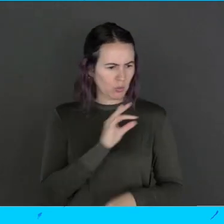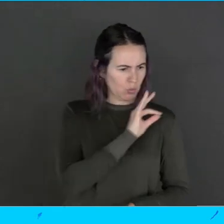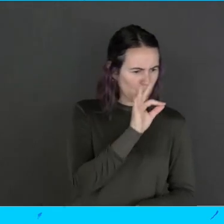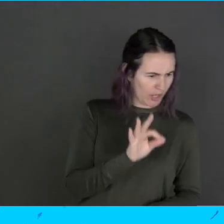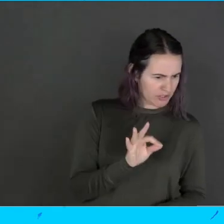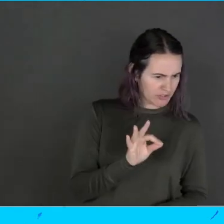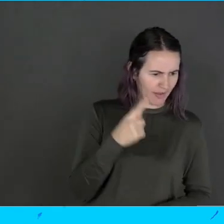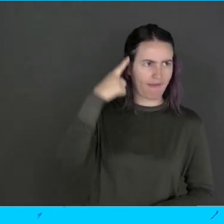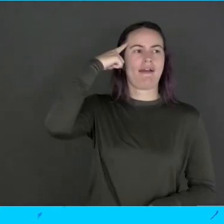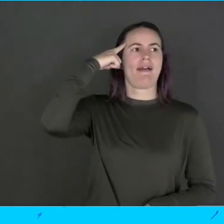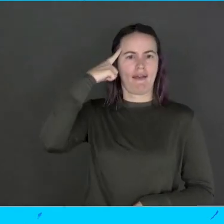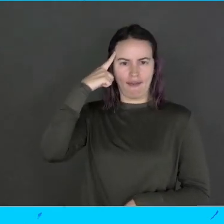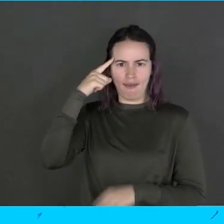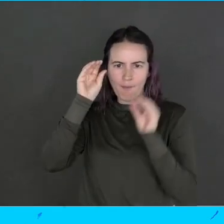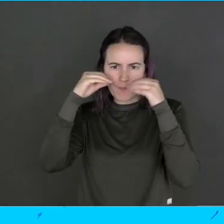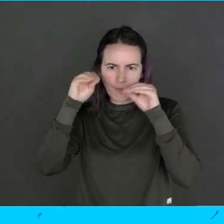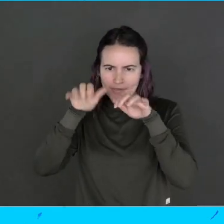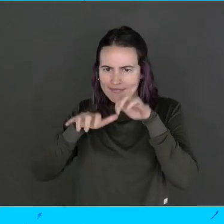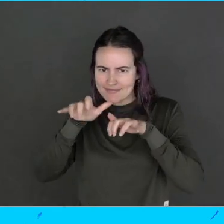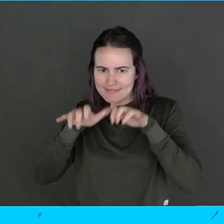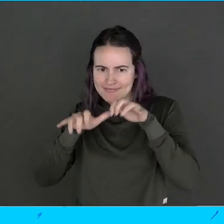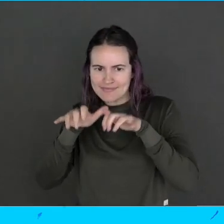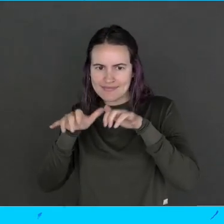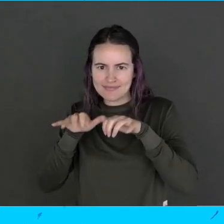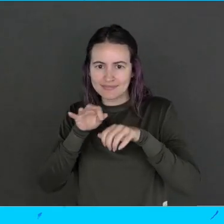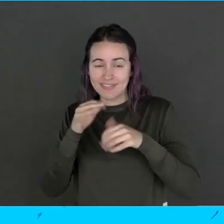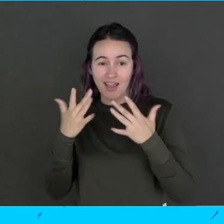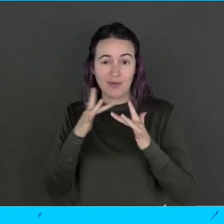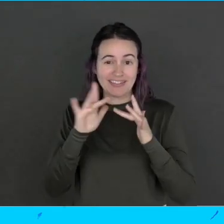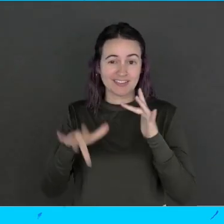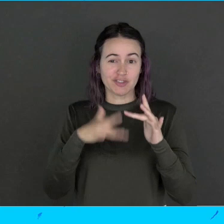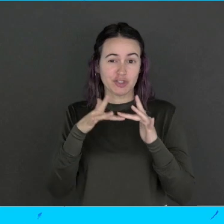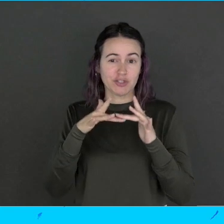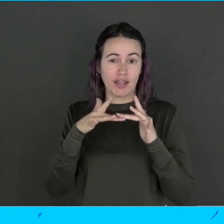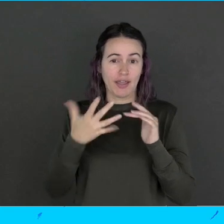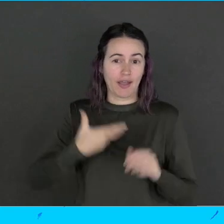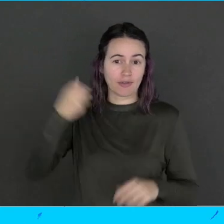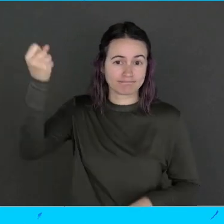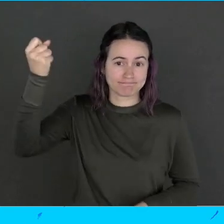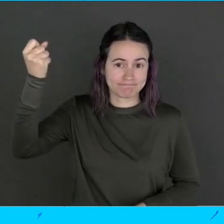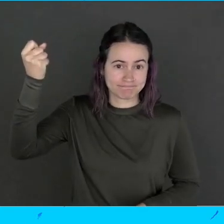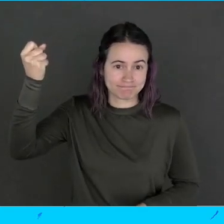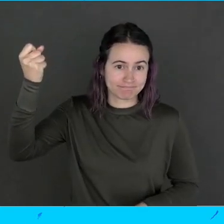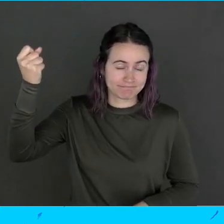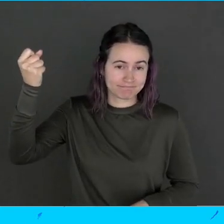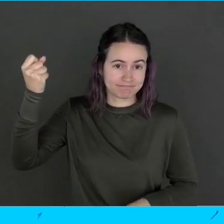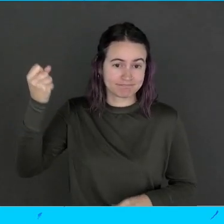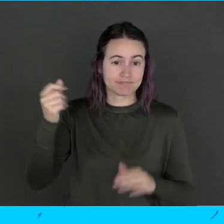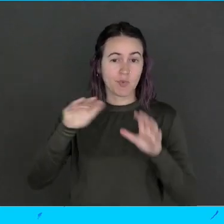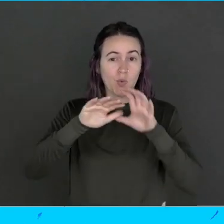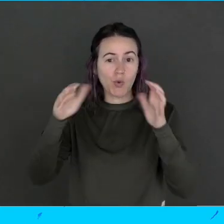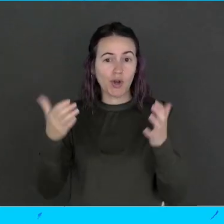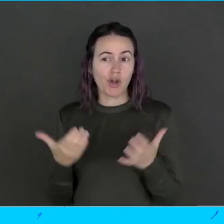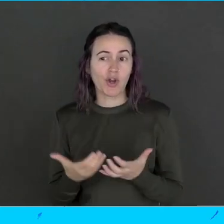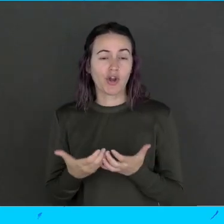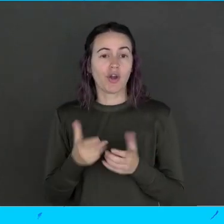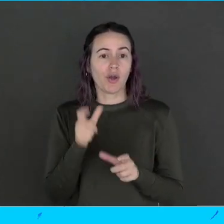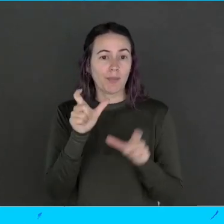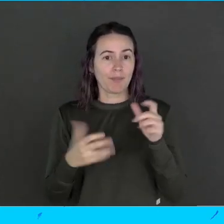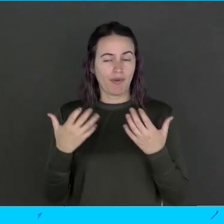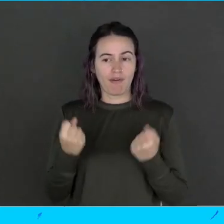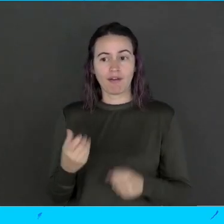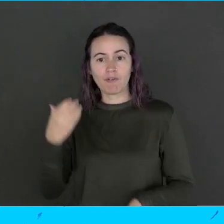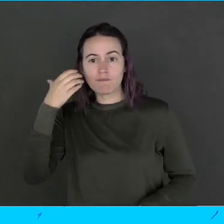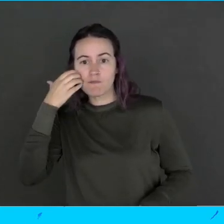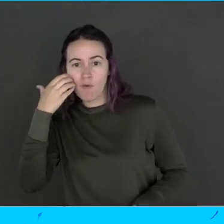Now, imagine not having it. Around the world, mobile phones are bringing people closer to being connected.